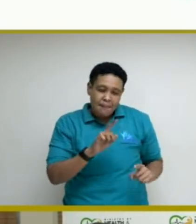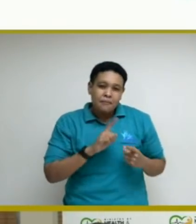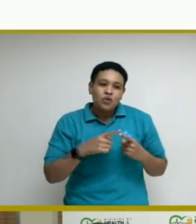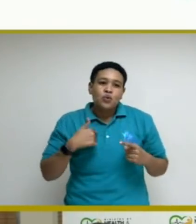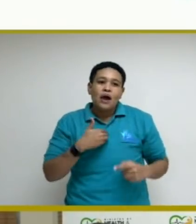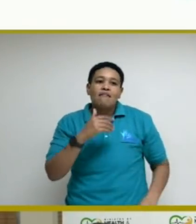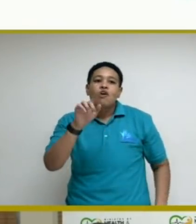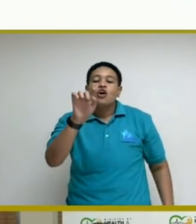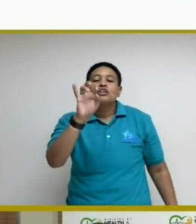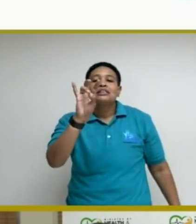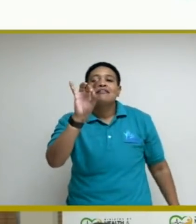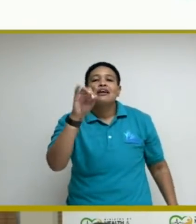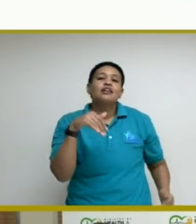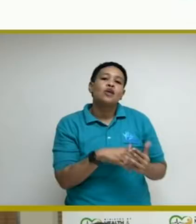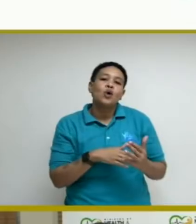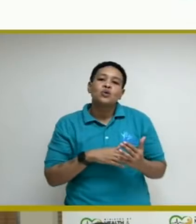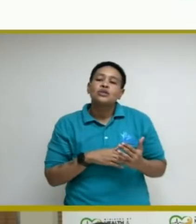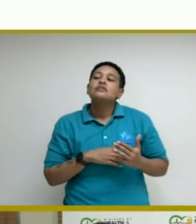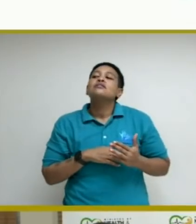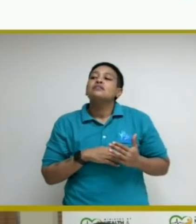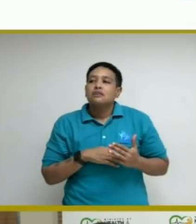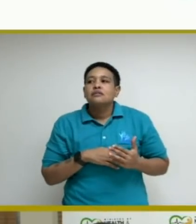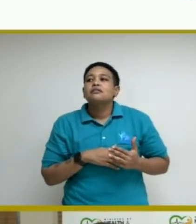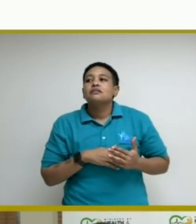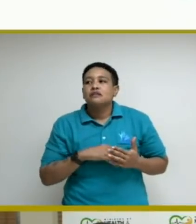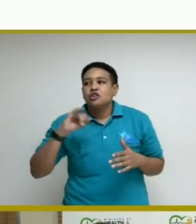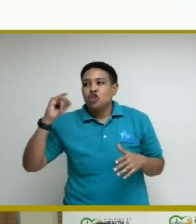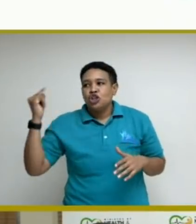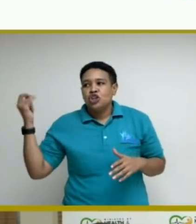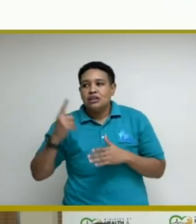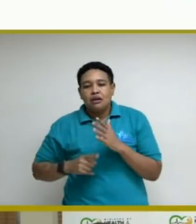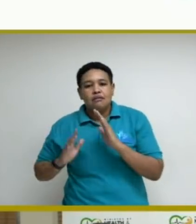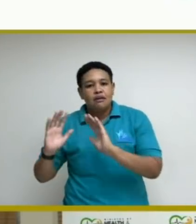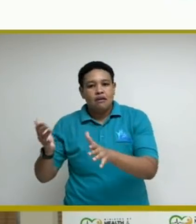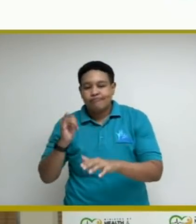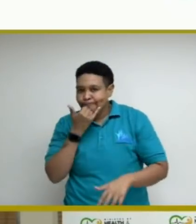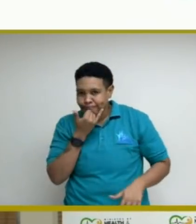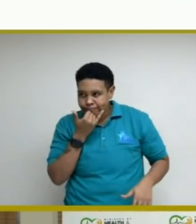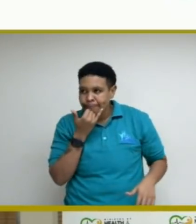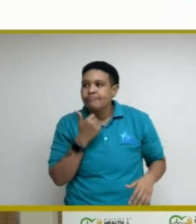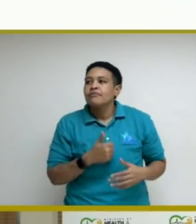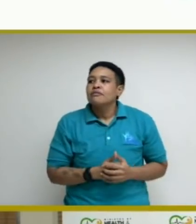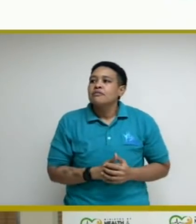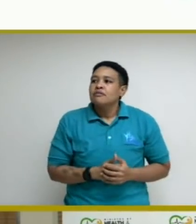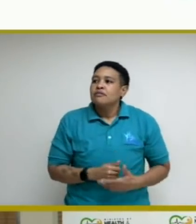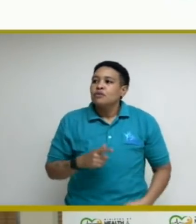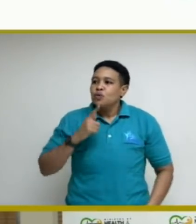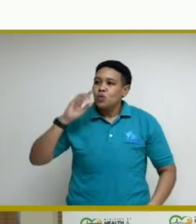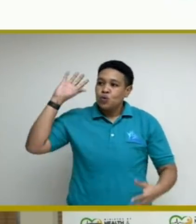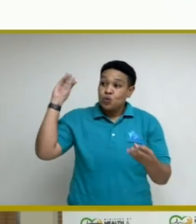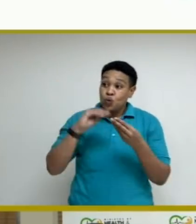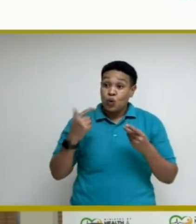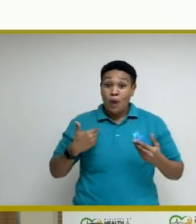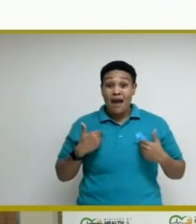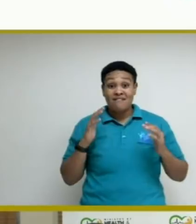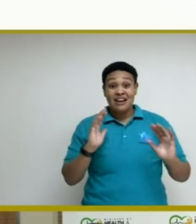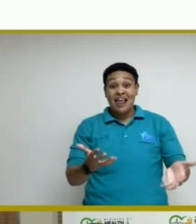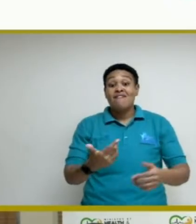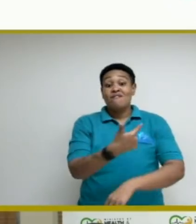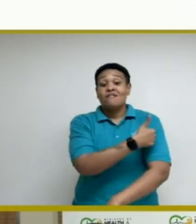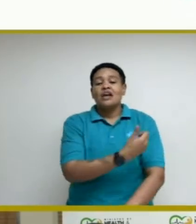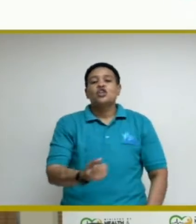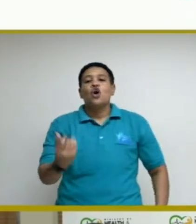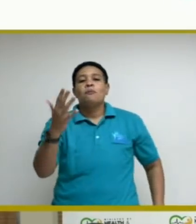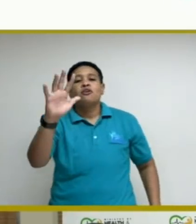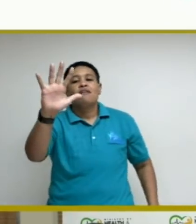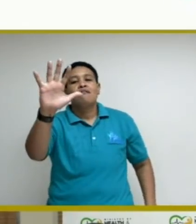have 178,000 doses of Johnson & Johnson. And so in total, 568,000